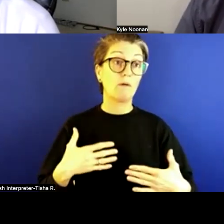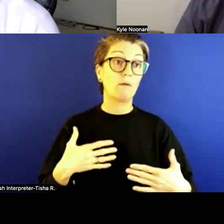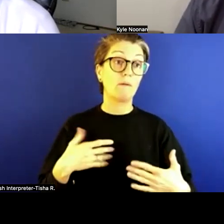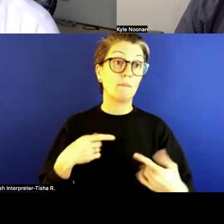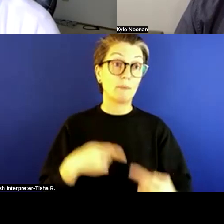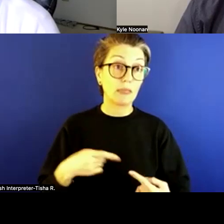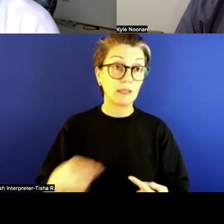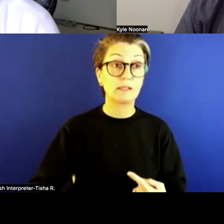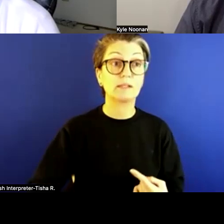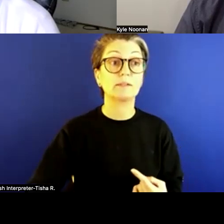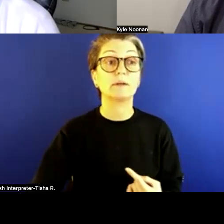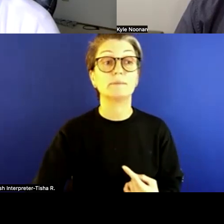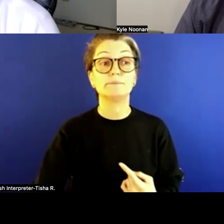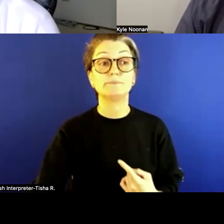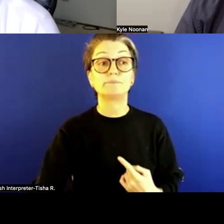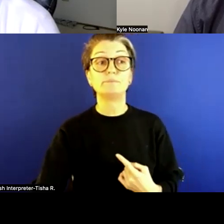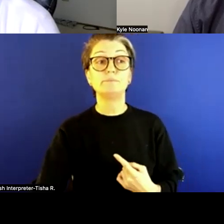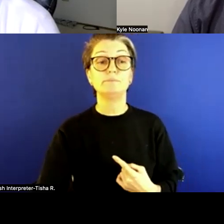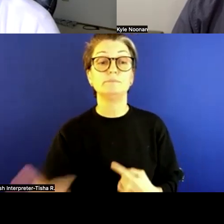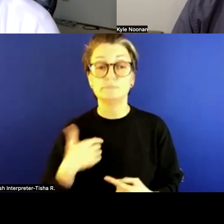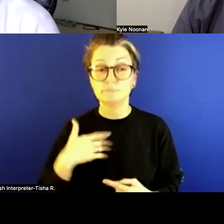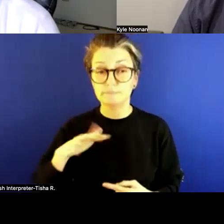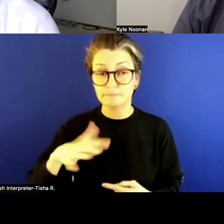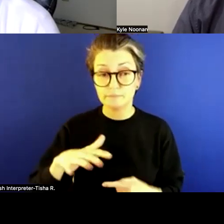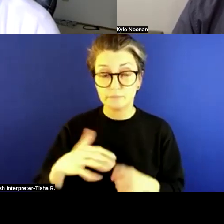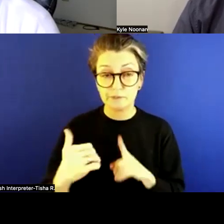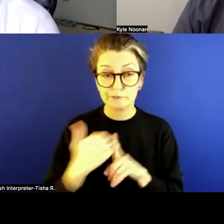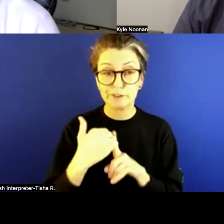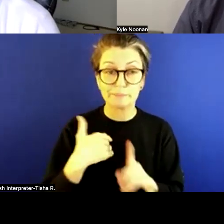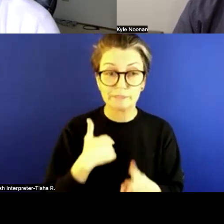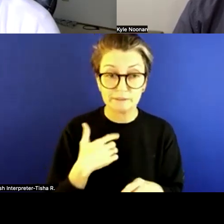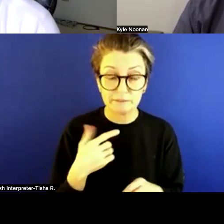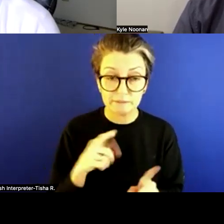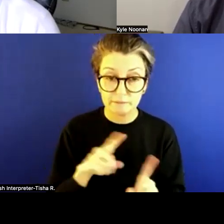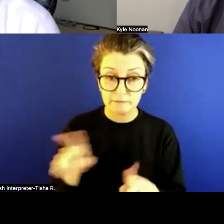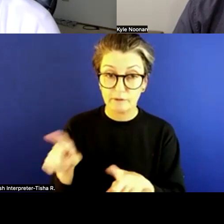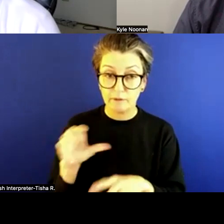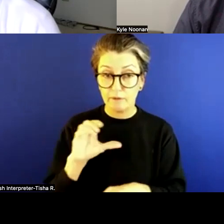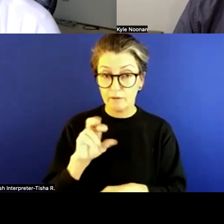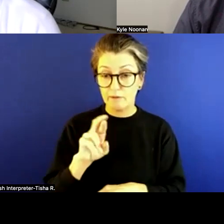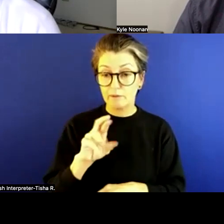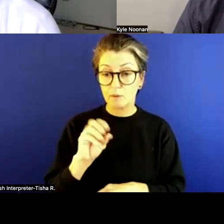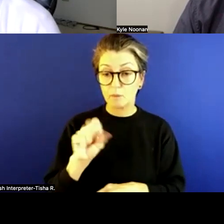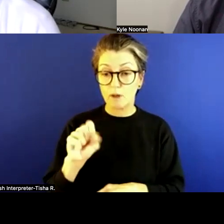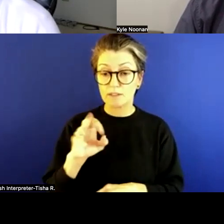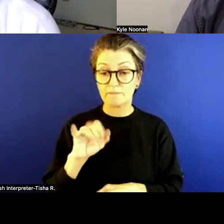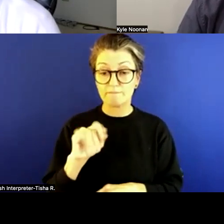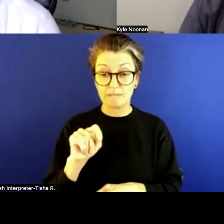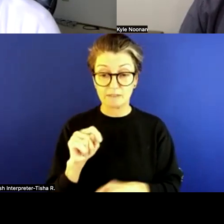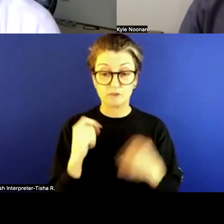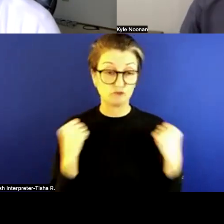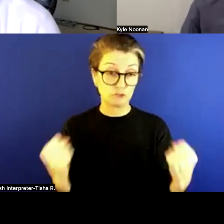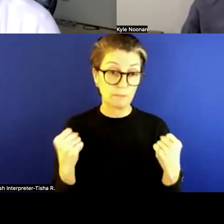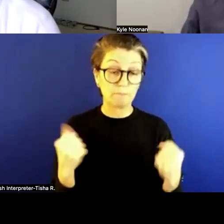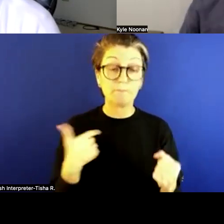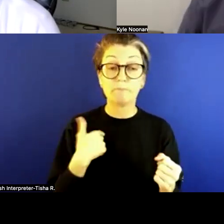injury. And so then I was kind of almost tricked to go to a CrossFit gym. And when I went there, I didn't think